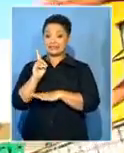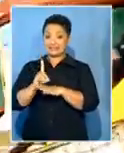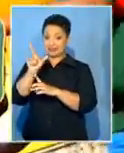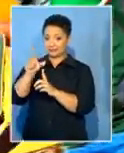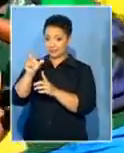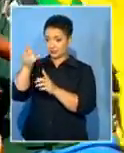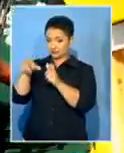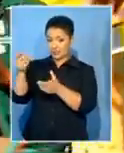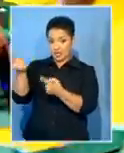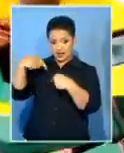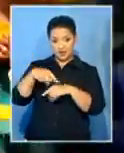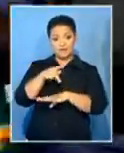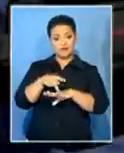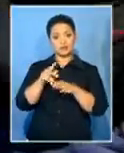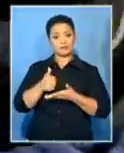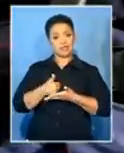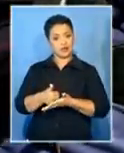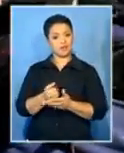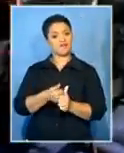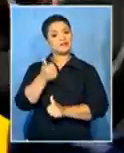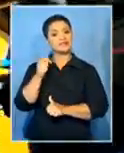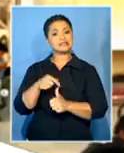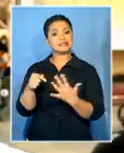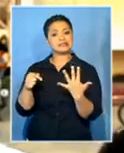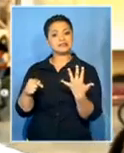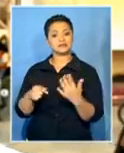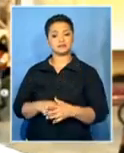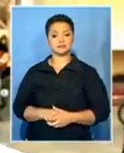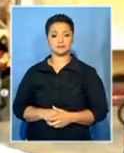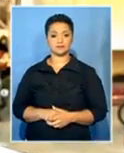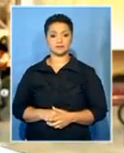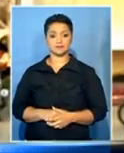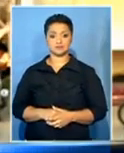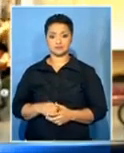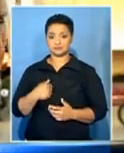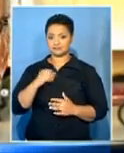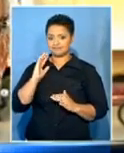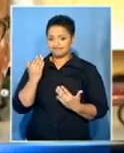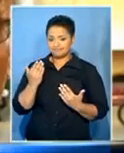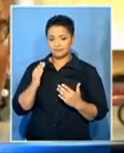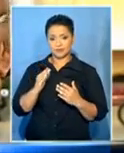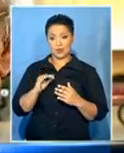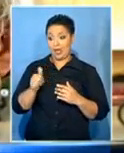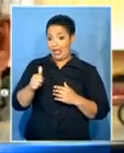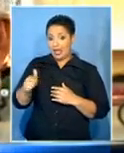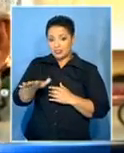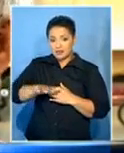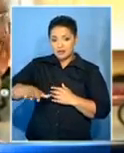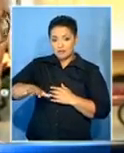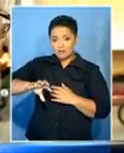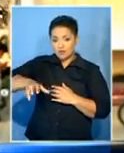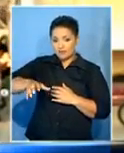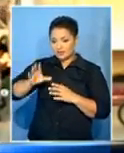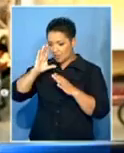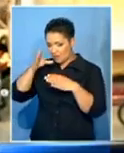to come here. We have been left out. Maybe they are focusing on the other side of the province,